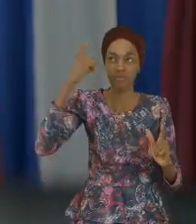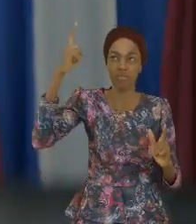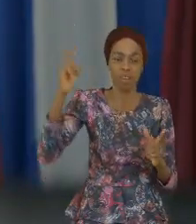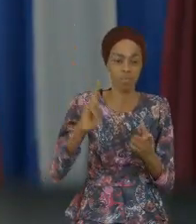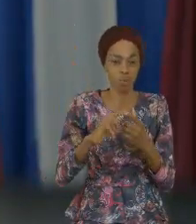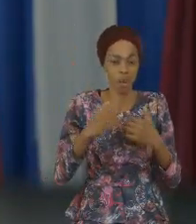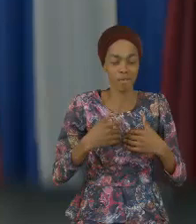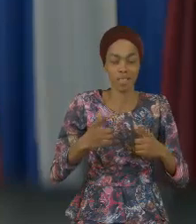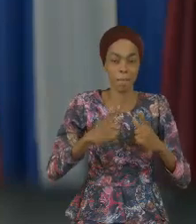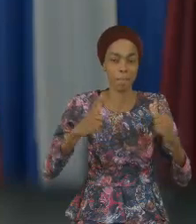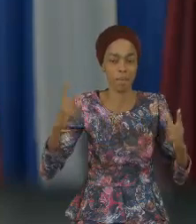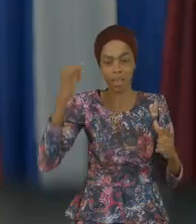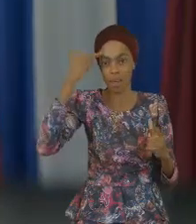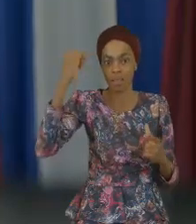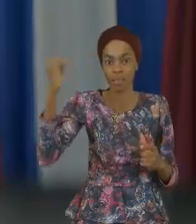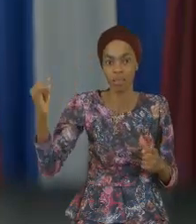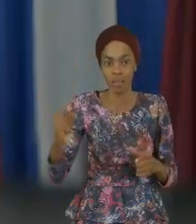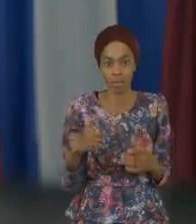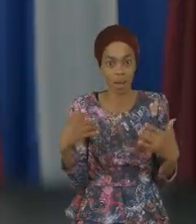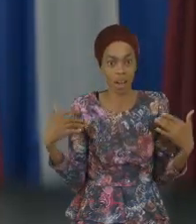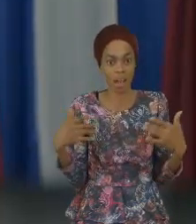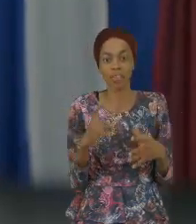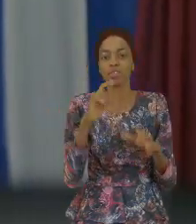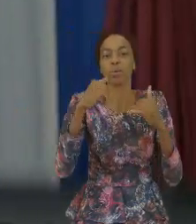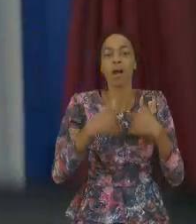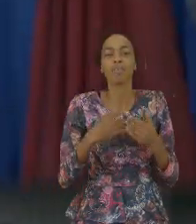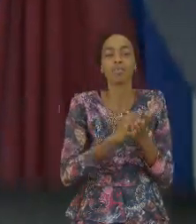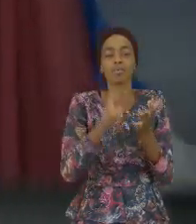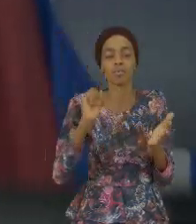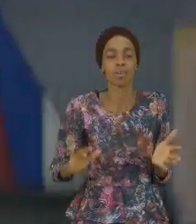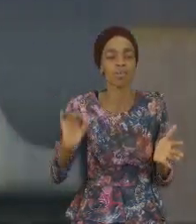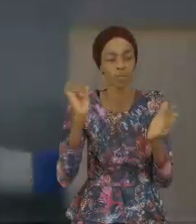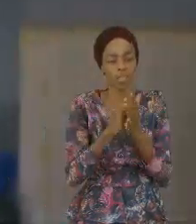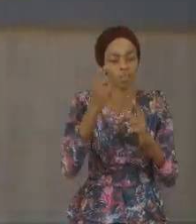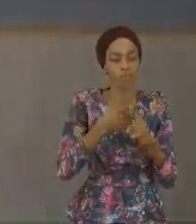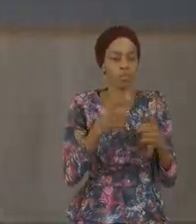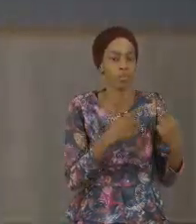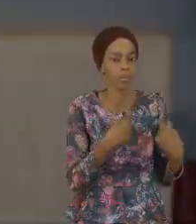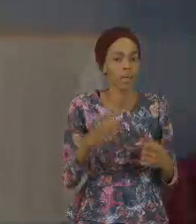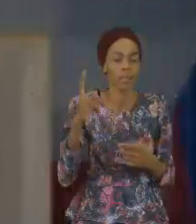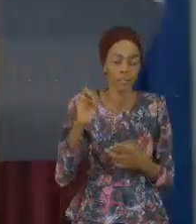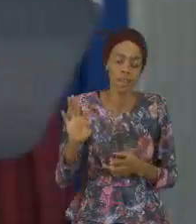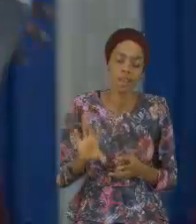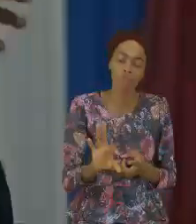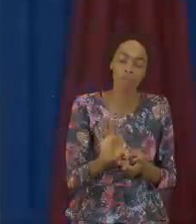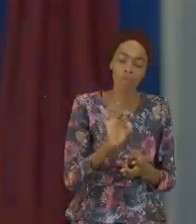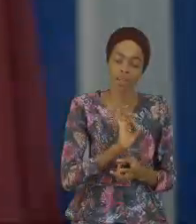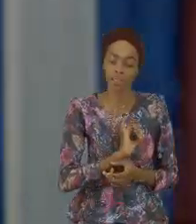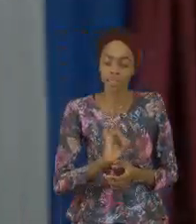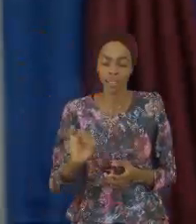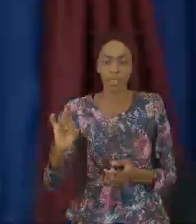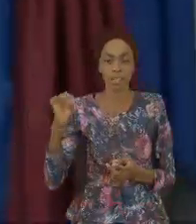and this height? We have to erase that from your heart. The findings of a man